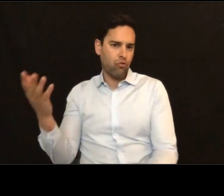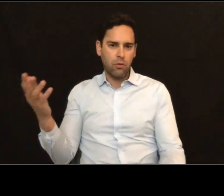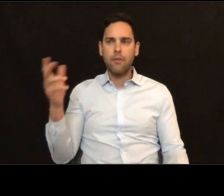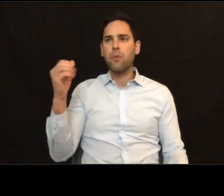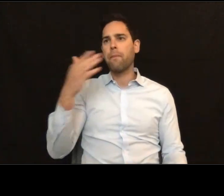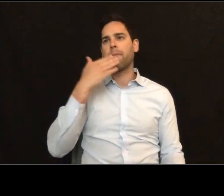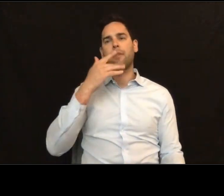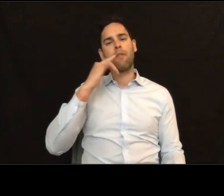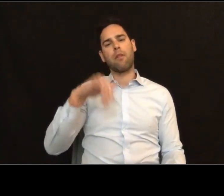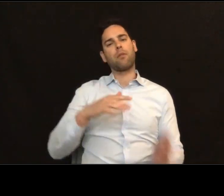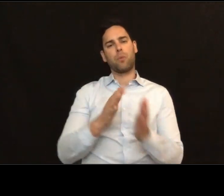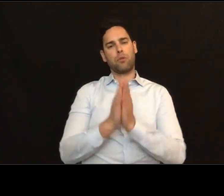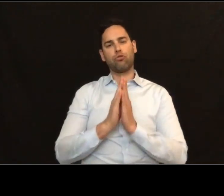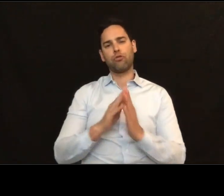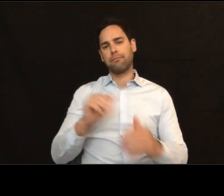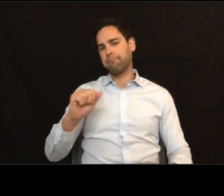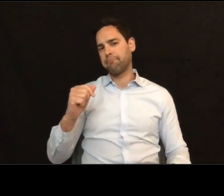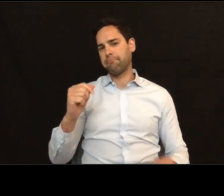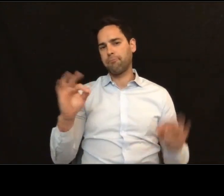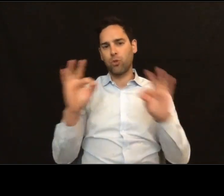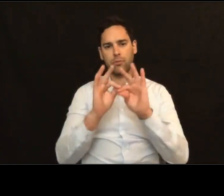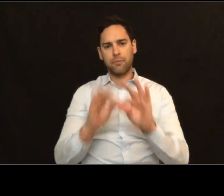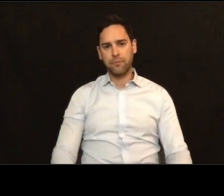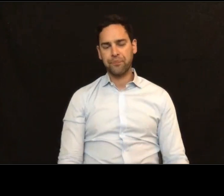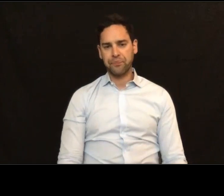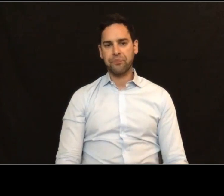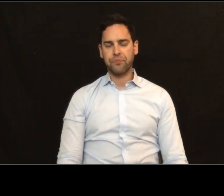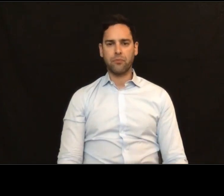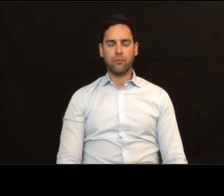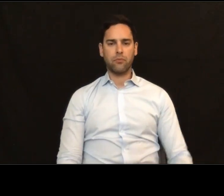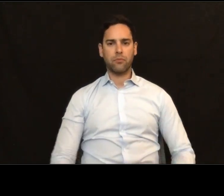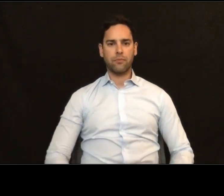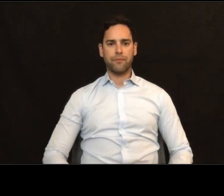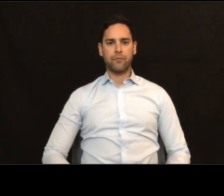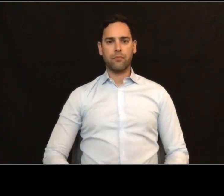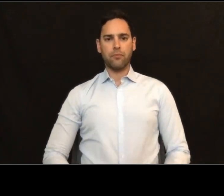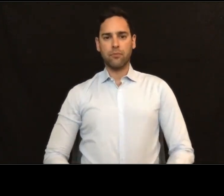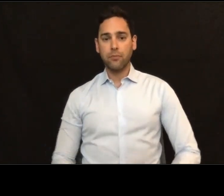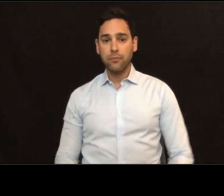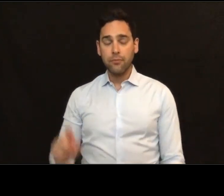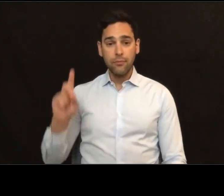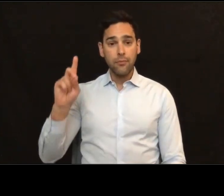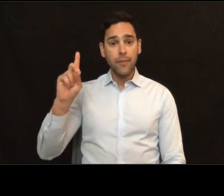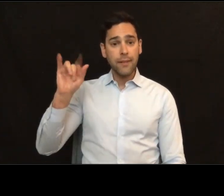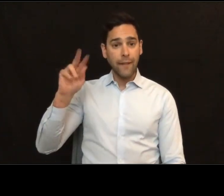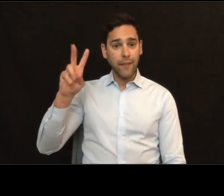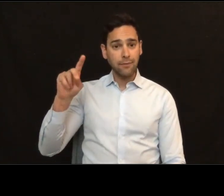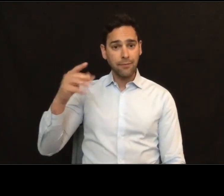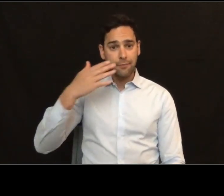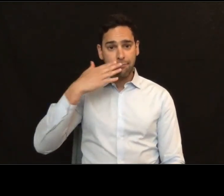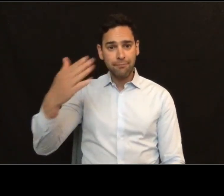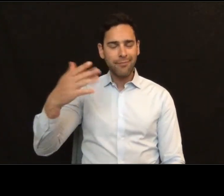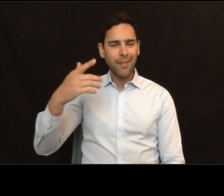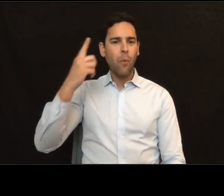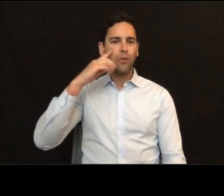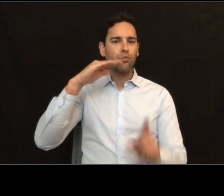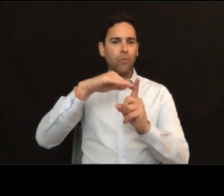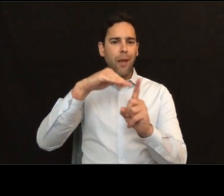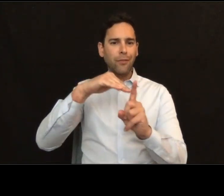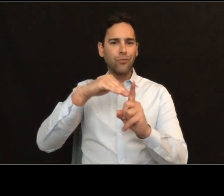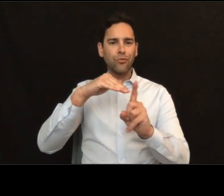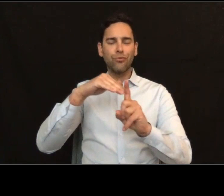one. Okay, great. Thank you. I also wanted to remind you in the audience that even though Jeremy is not on cam because of